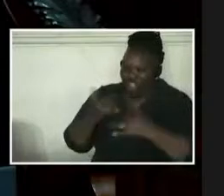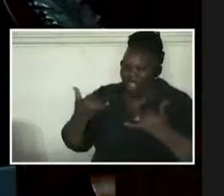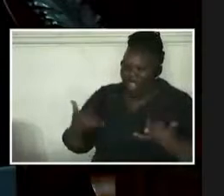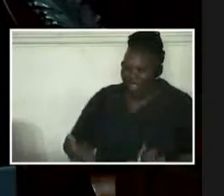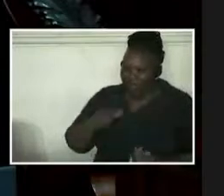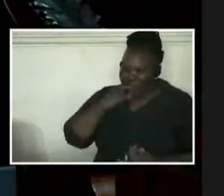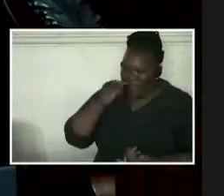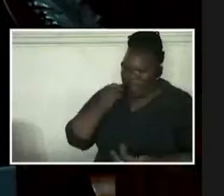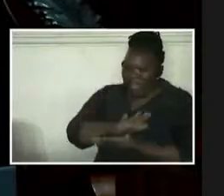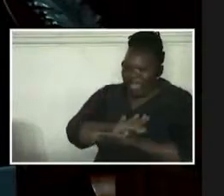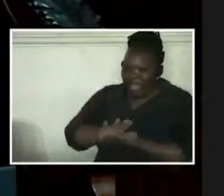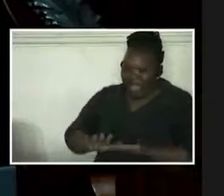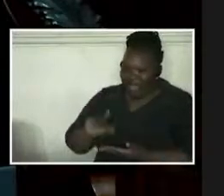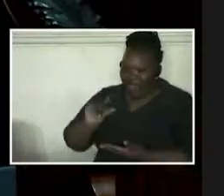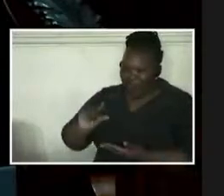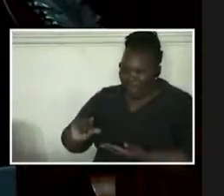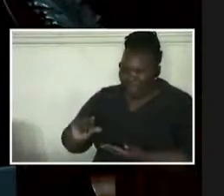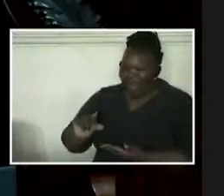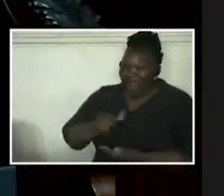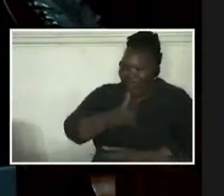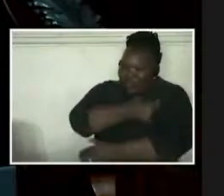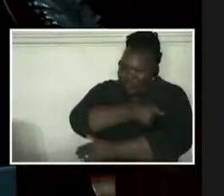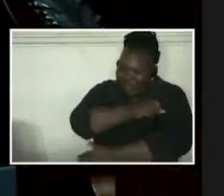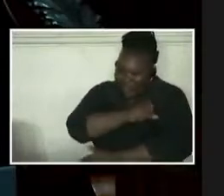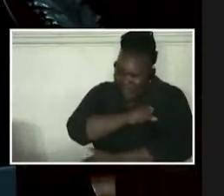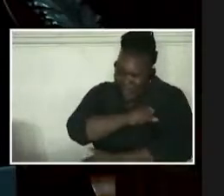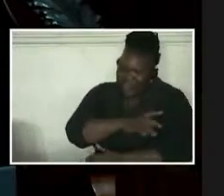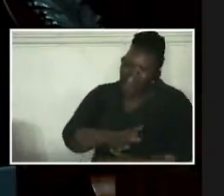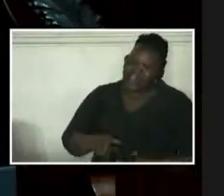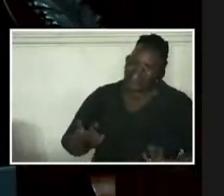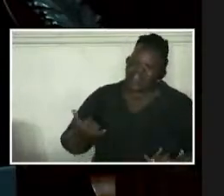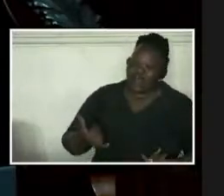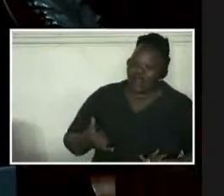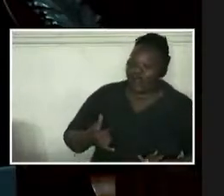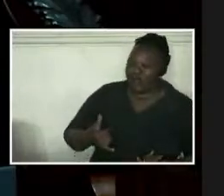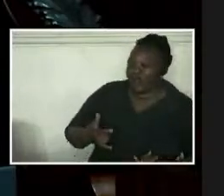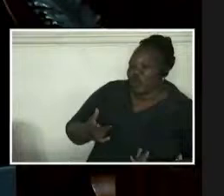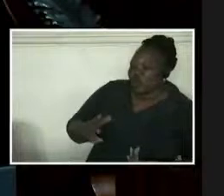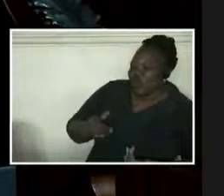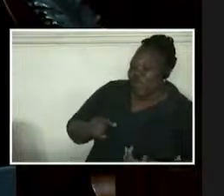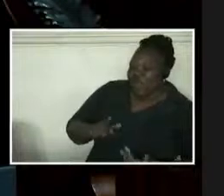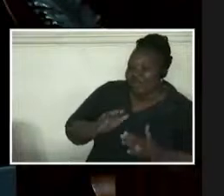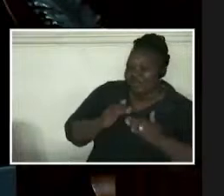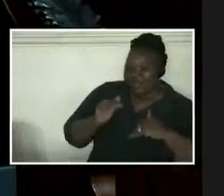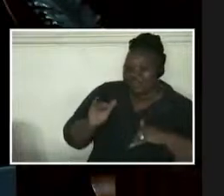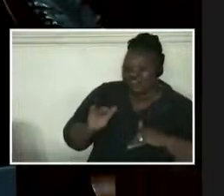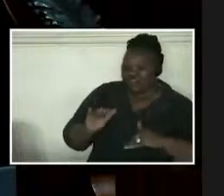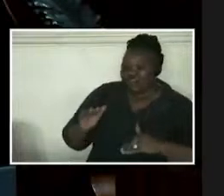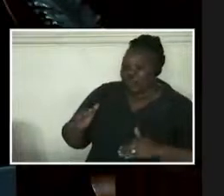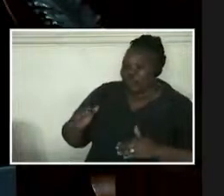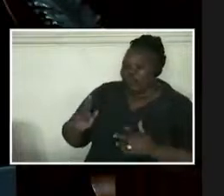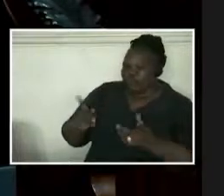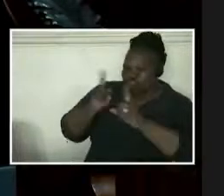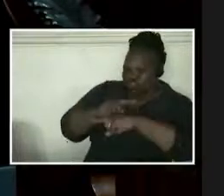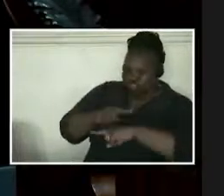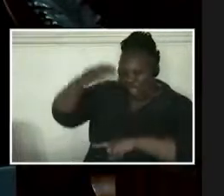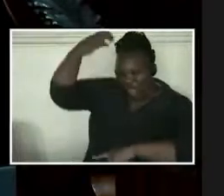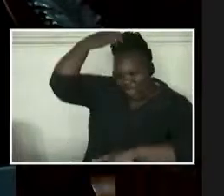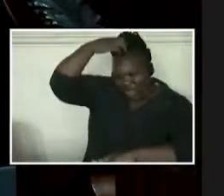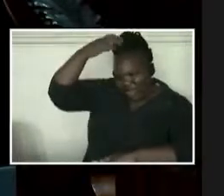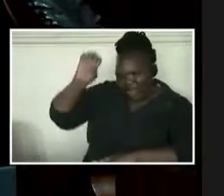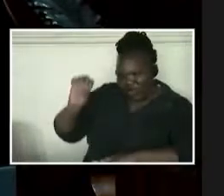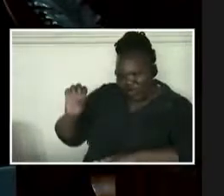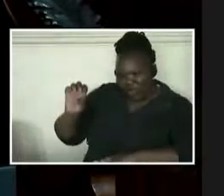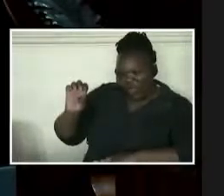we we also want to indicate that we are already at an advanced stage with our plans to rename king edward hospital